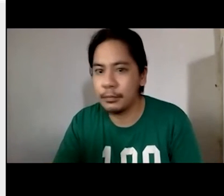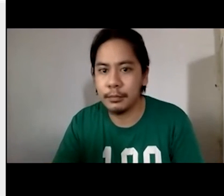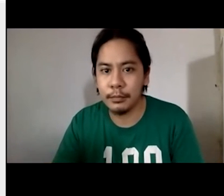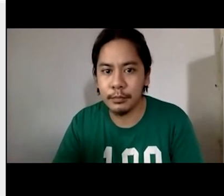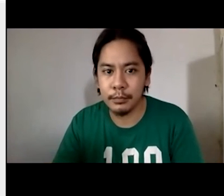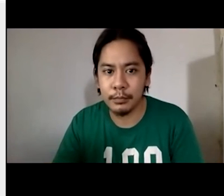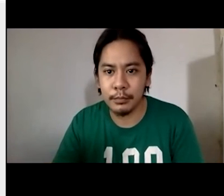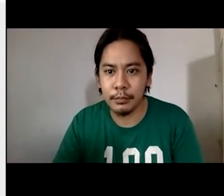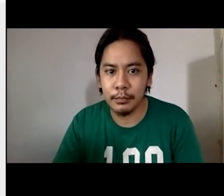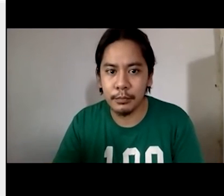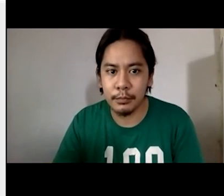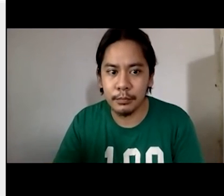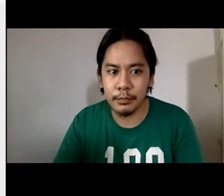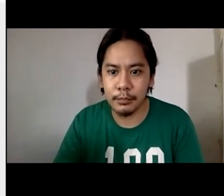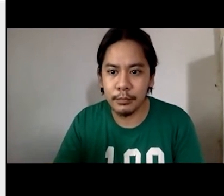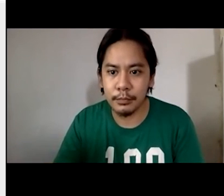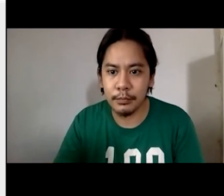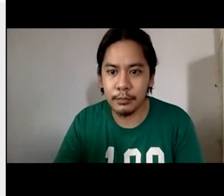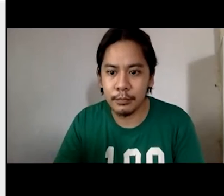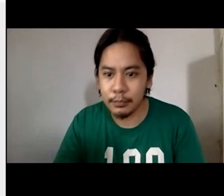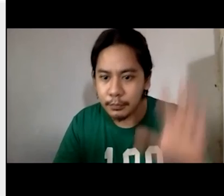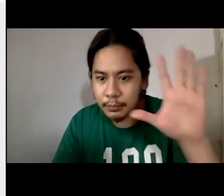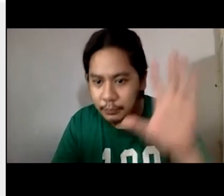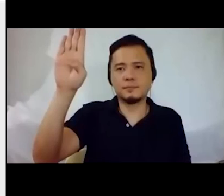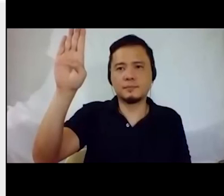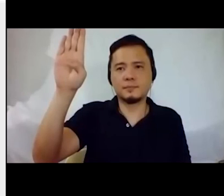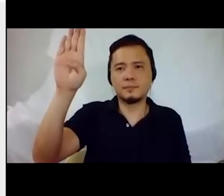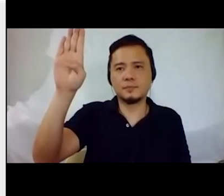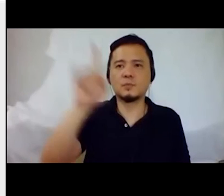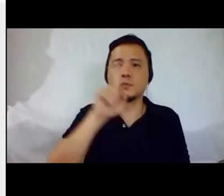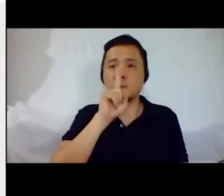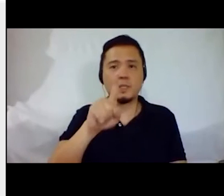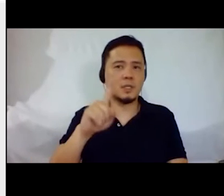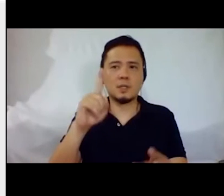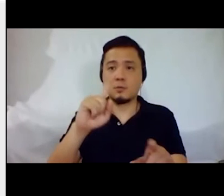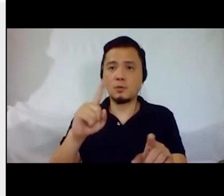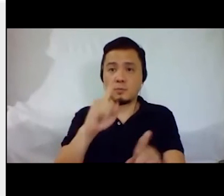which has two different places. Sorry.